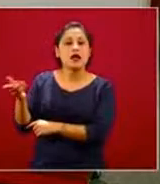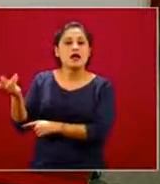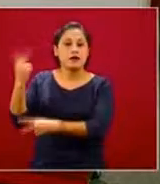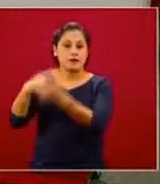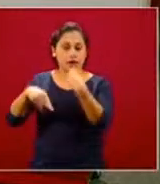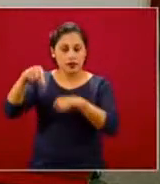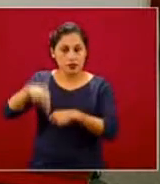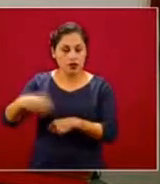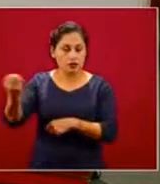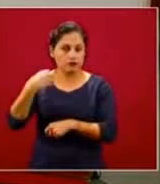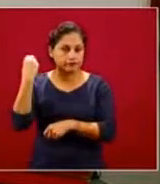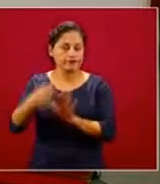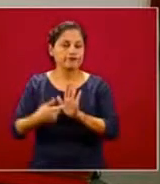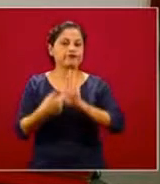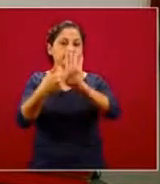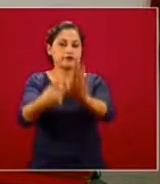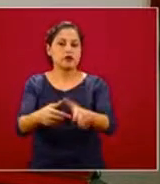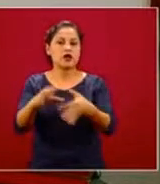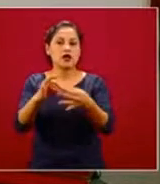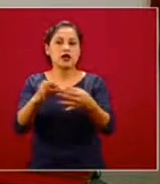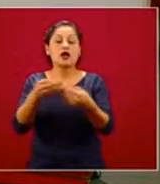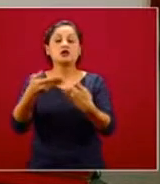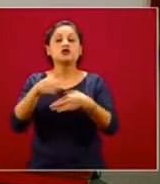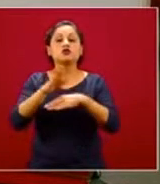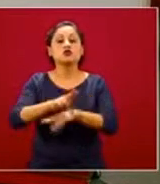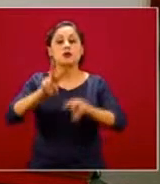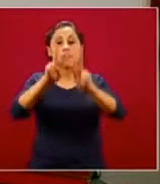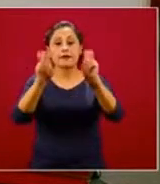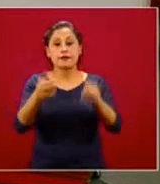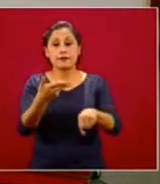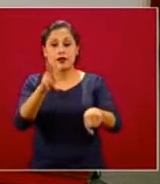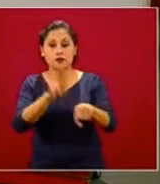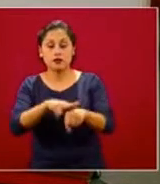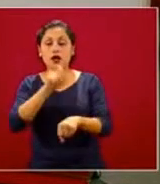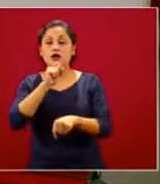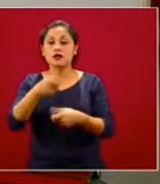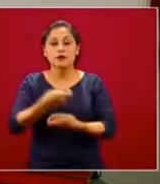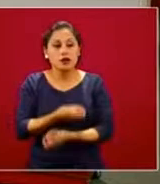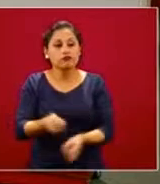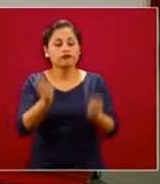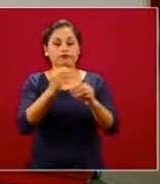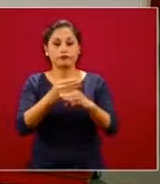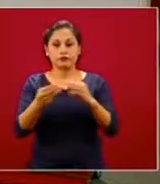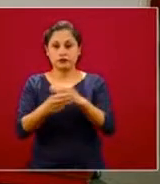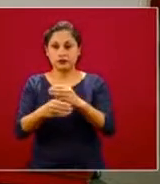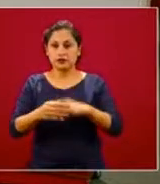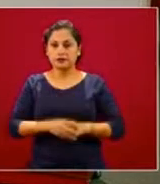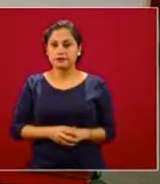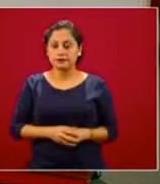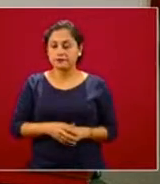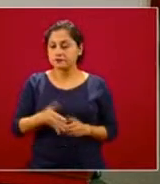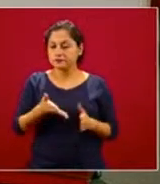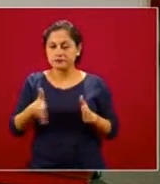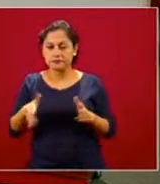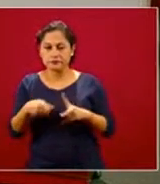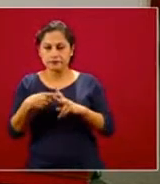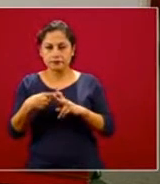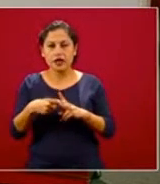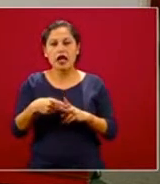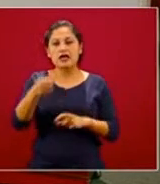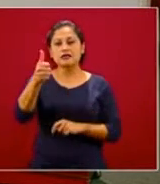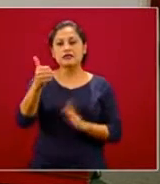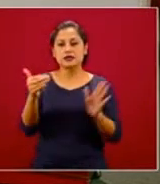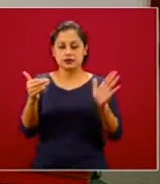that we heard about before when we were talking about the hospital scaling and the level of supplies. The minimum